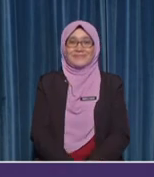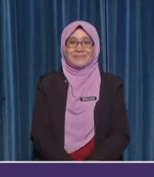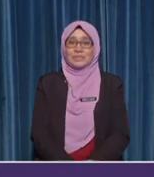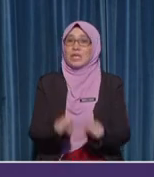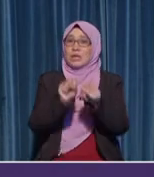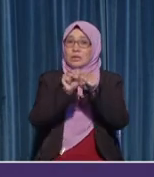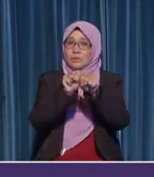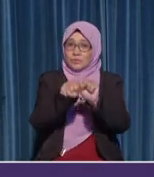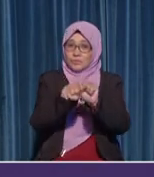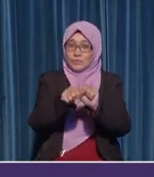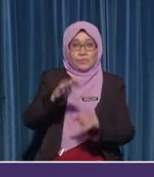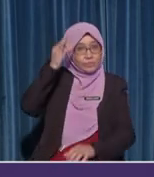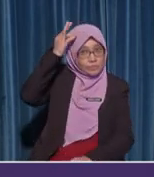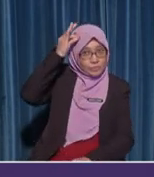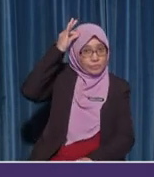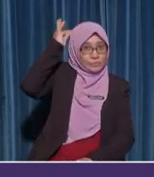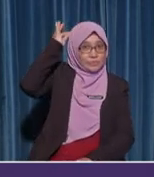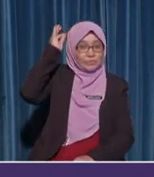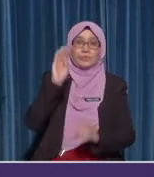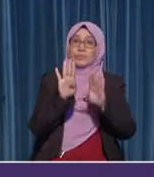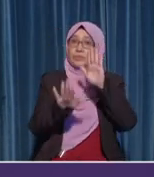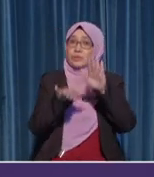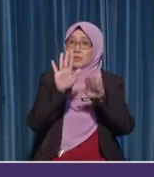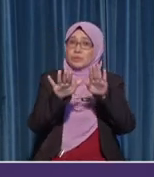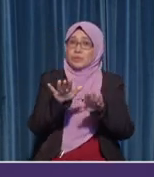So, Shafiq walked